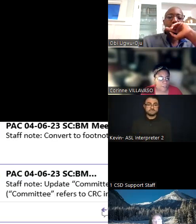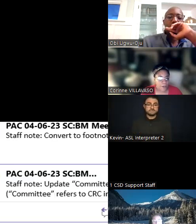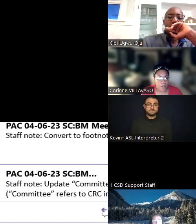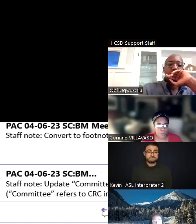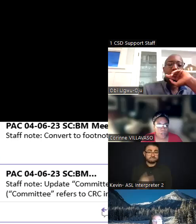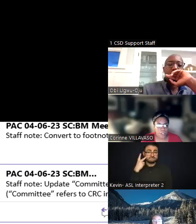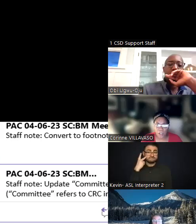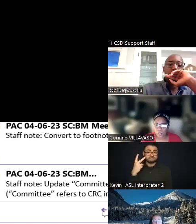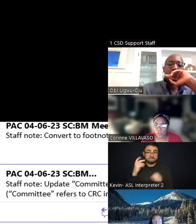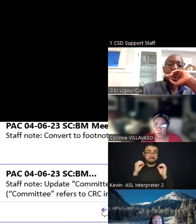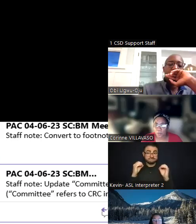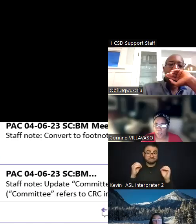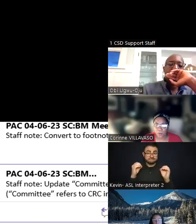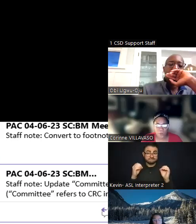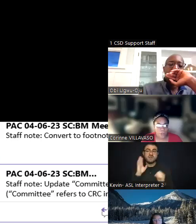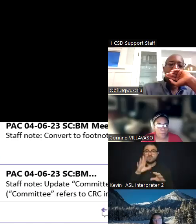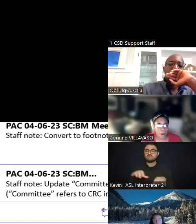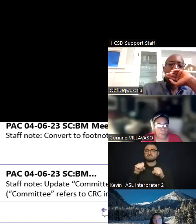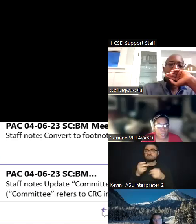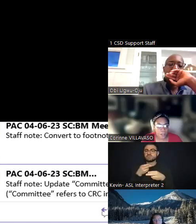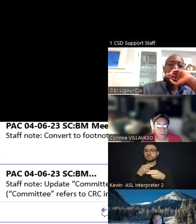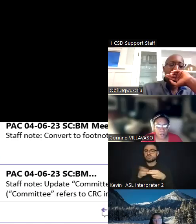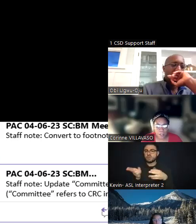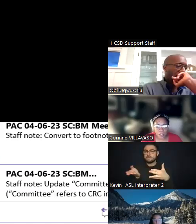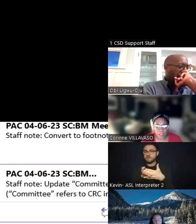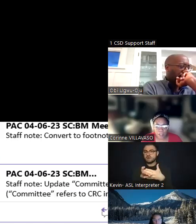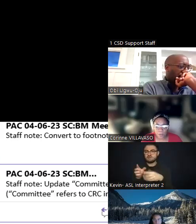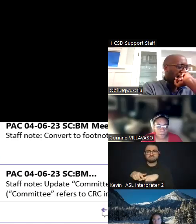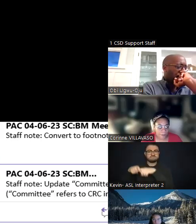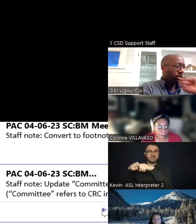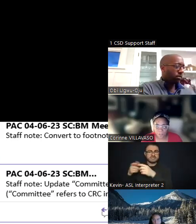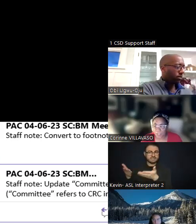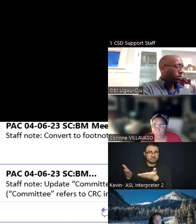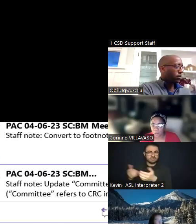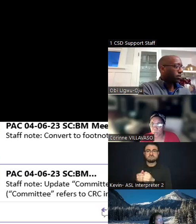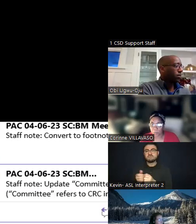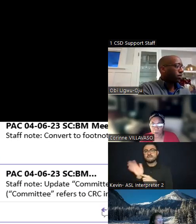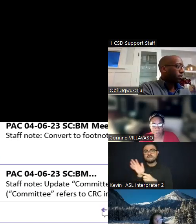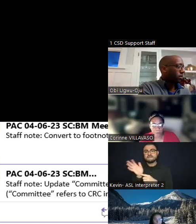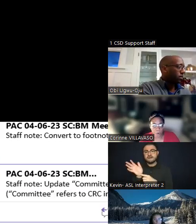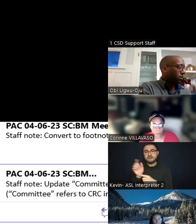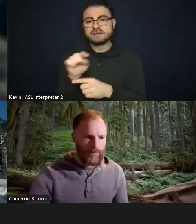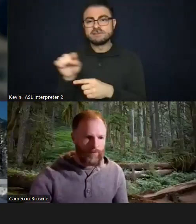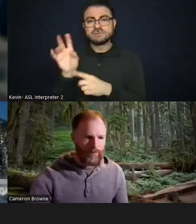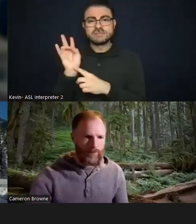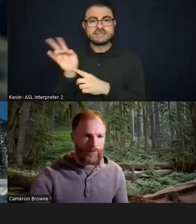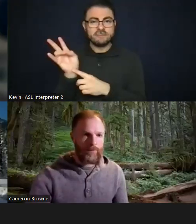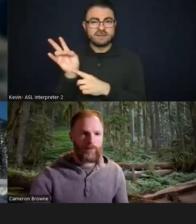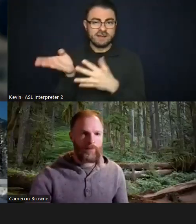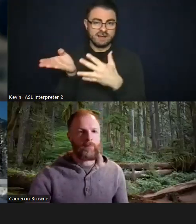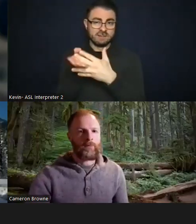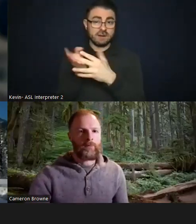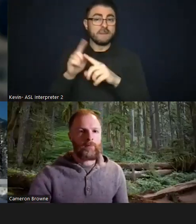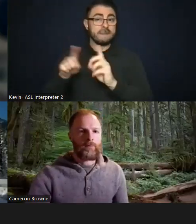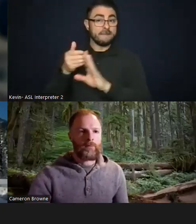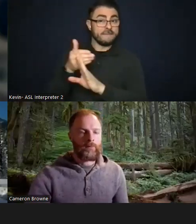Seeing that there are none, we're going to take a short break. We're going to pause here, take about a 5 to 7 minute break. But before we do, we have staff